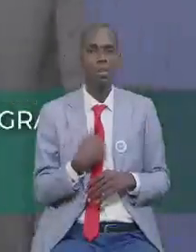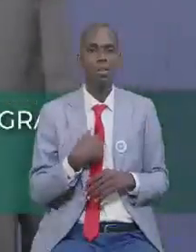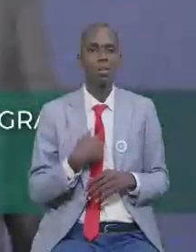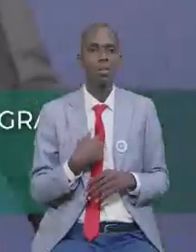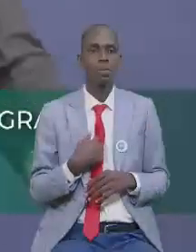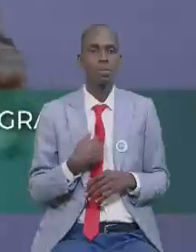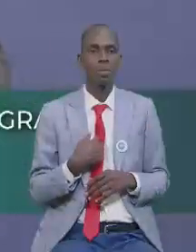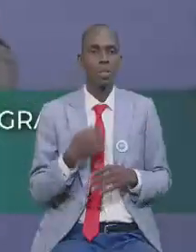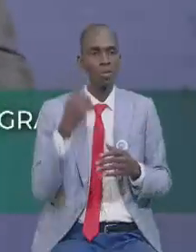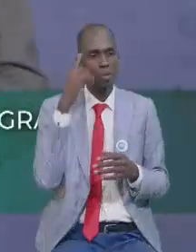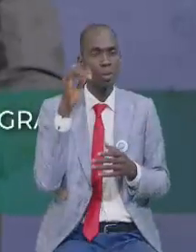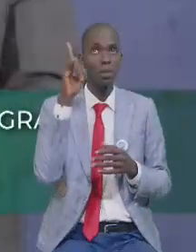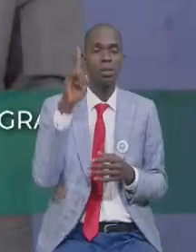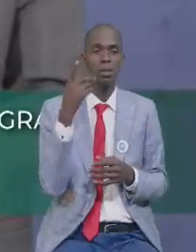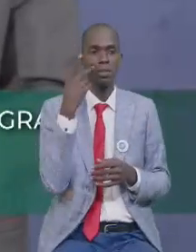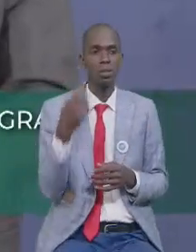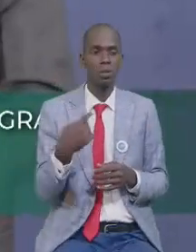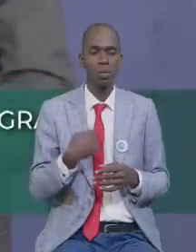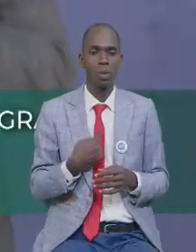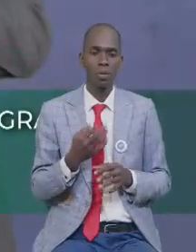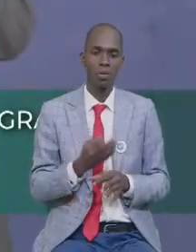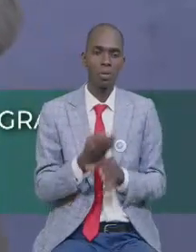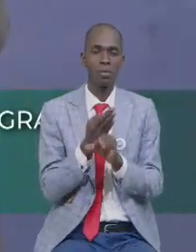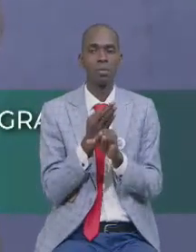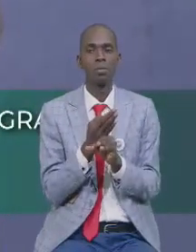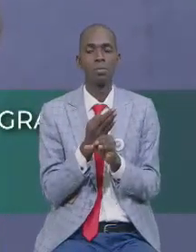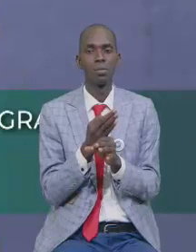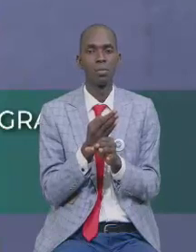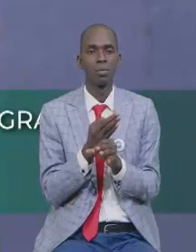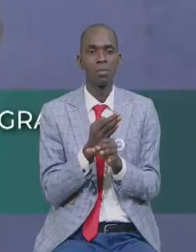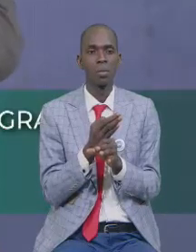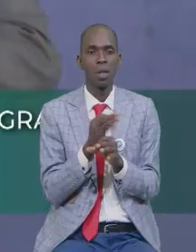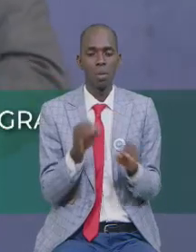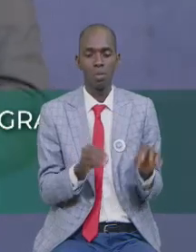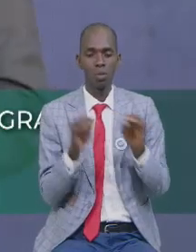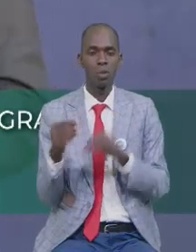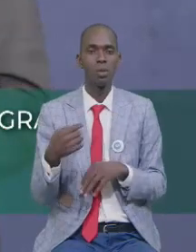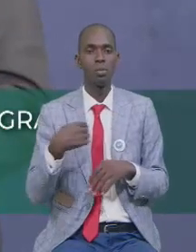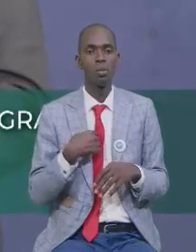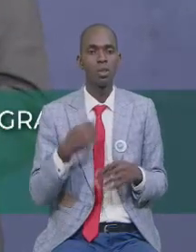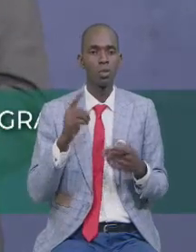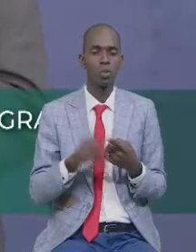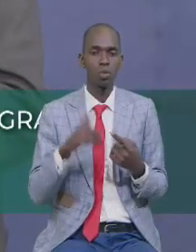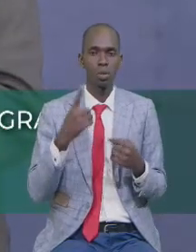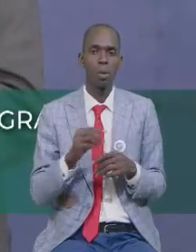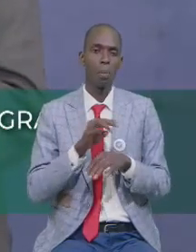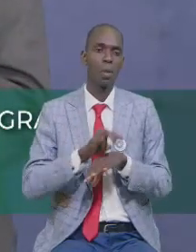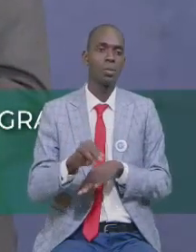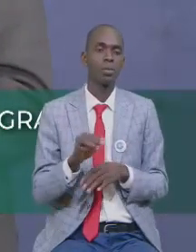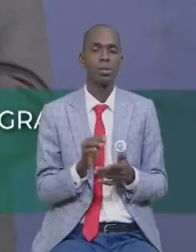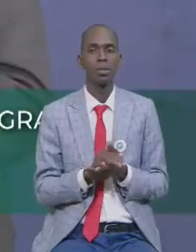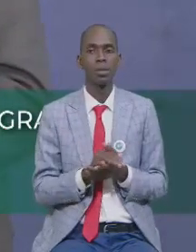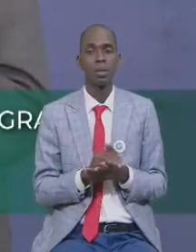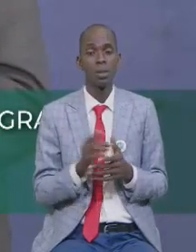he counted me faithful, putting me into the ministry. Then he